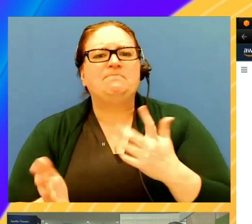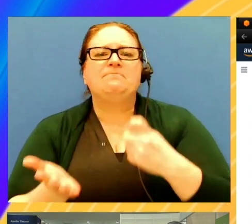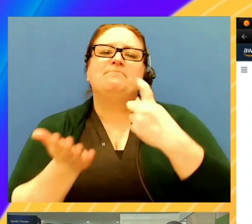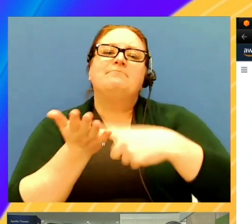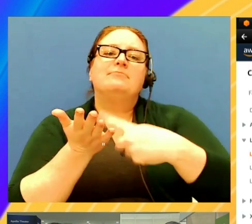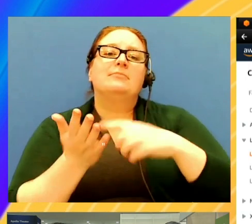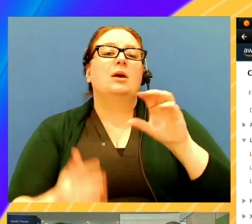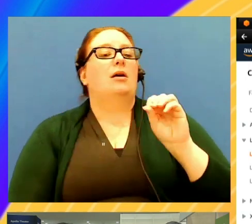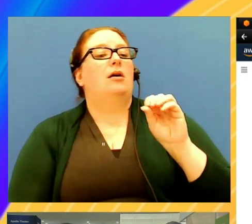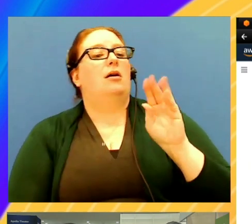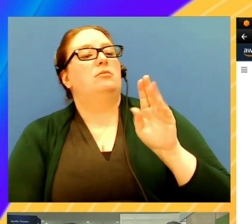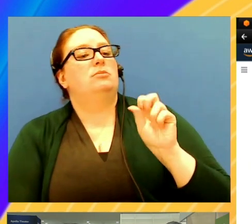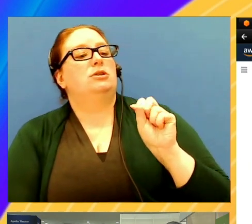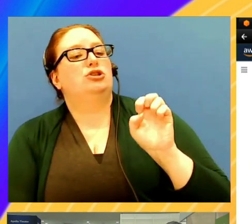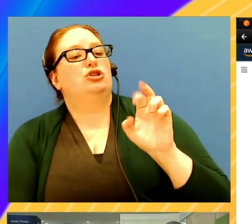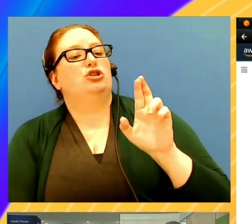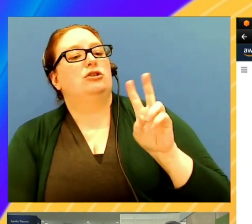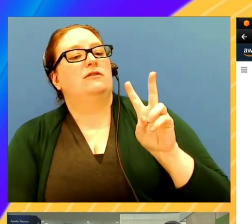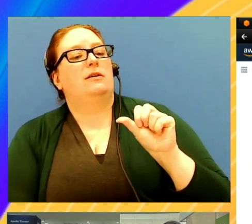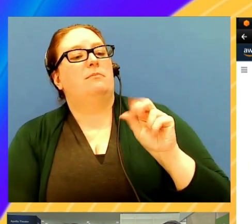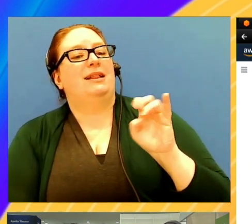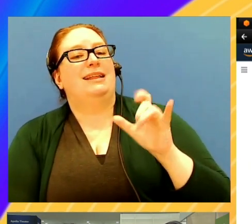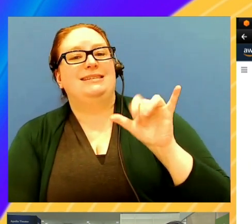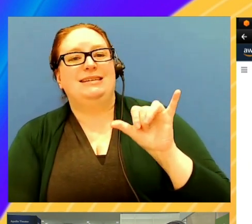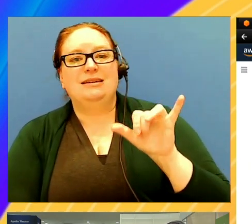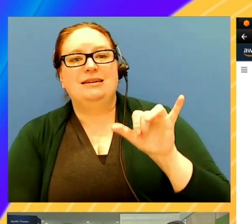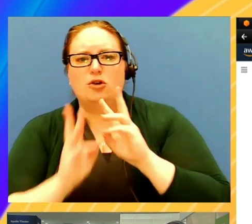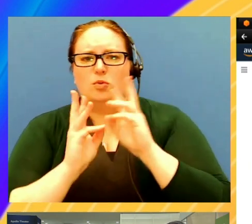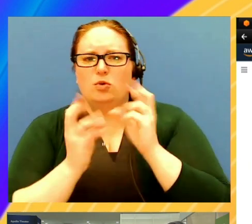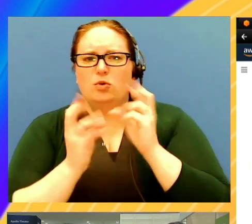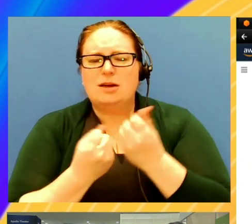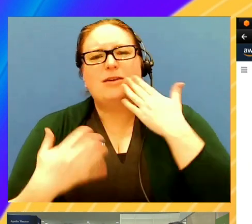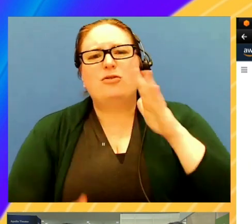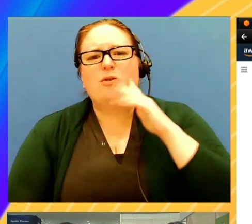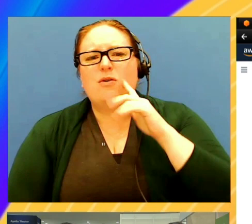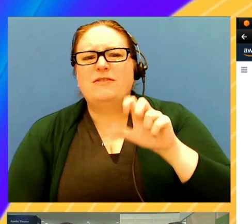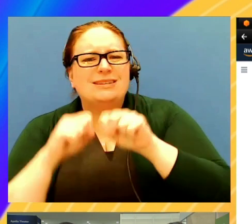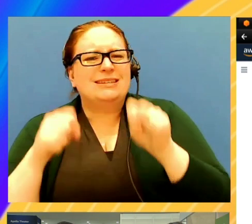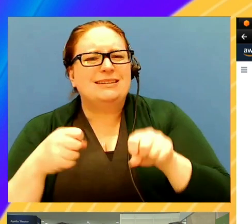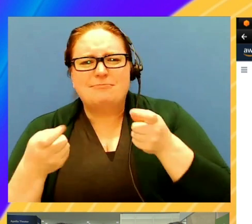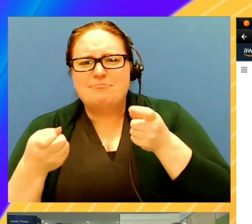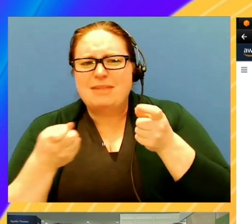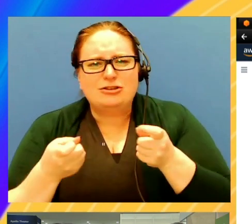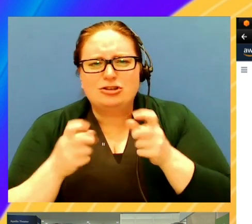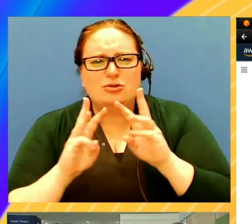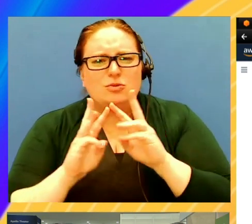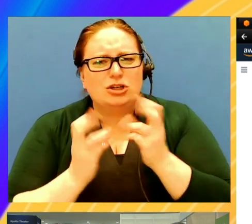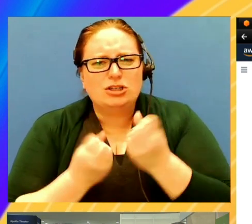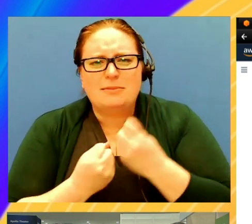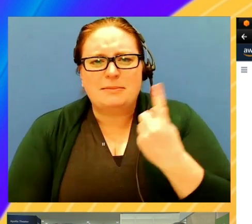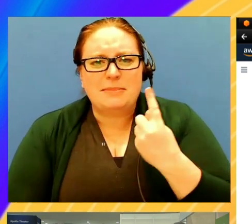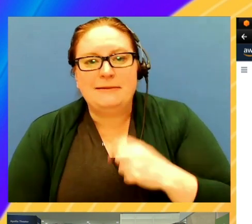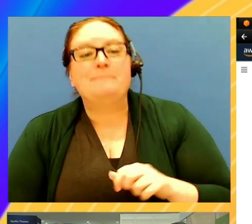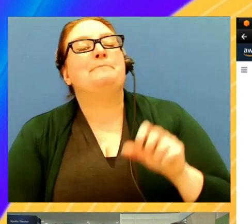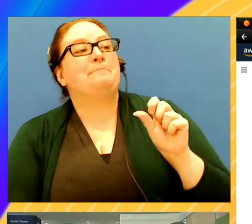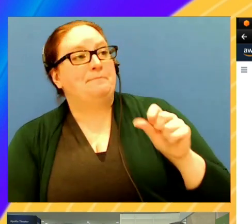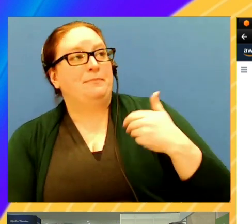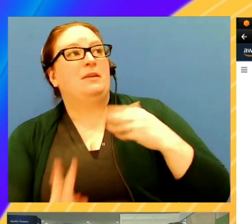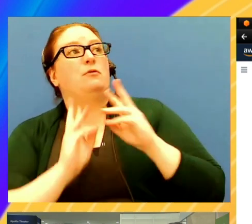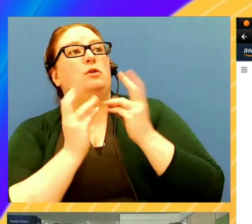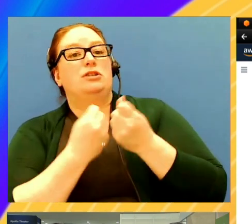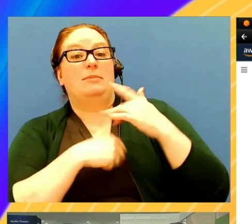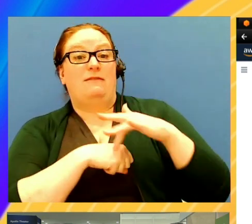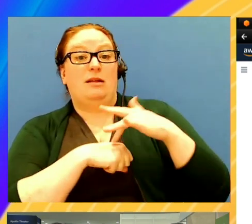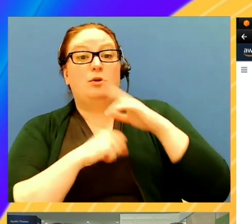observability workshop, so I don't know if there's a Systems Manager workshop or something that you point people to learn more. Yeah, so there is a workshop available. So if you look in